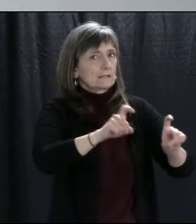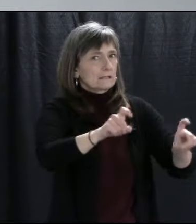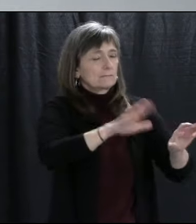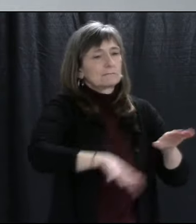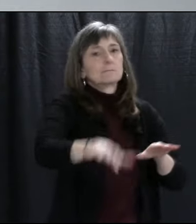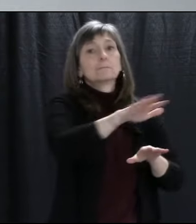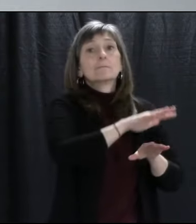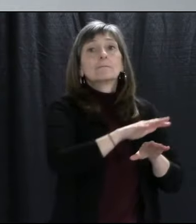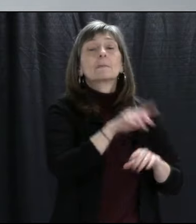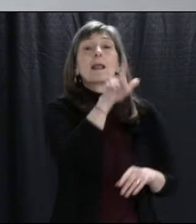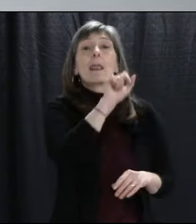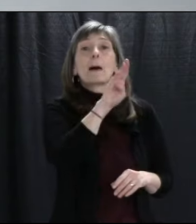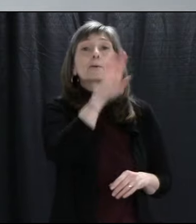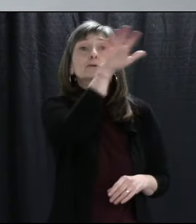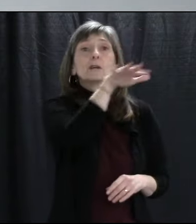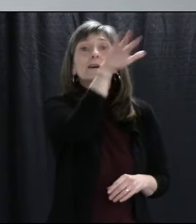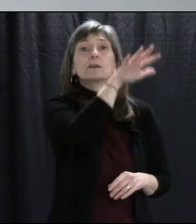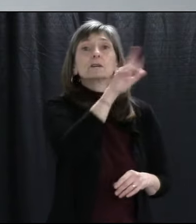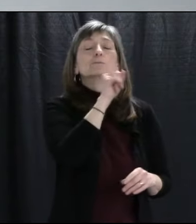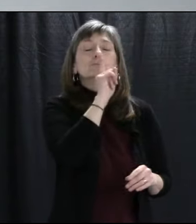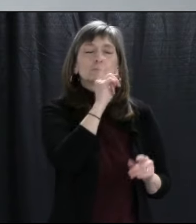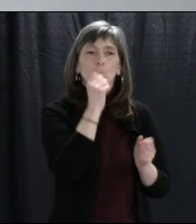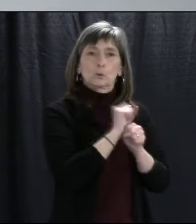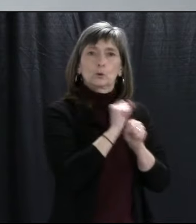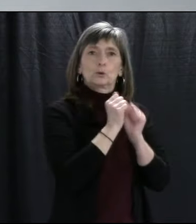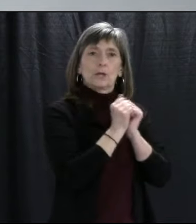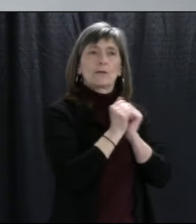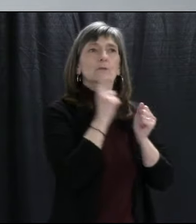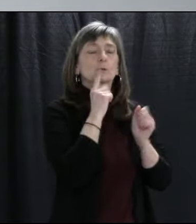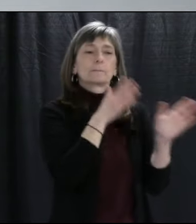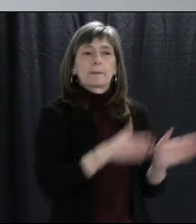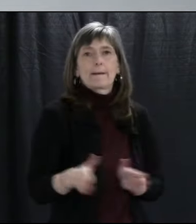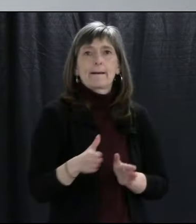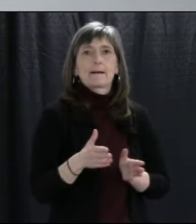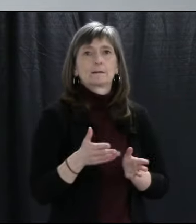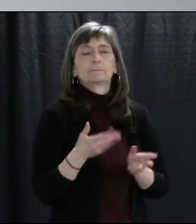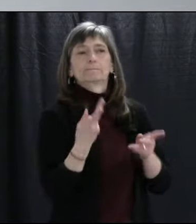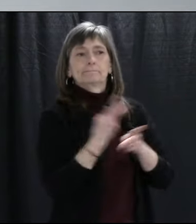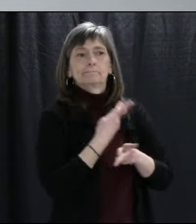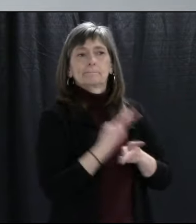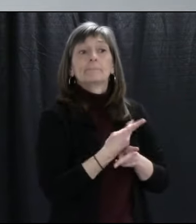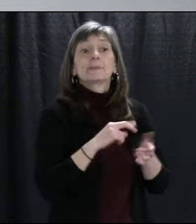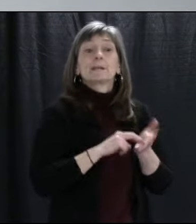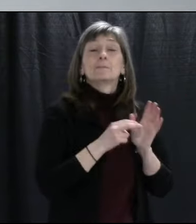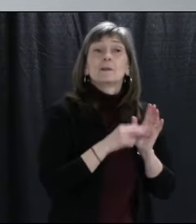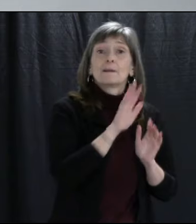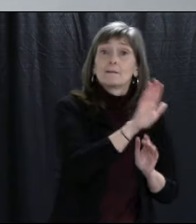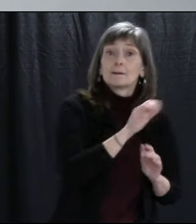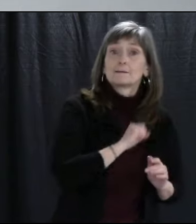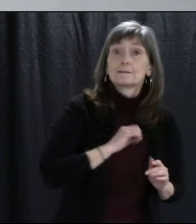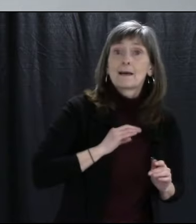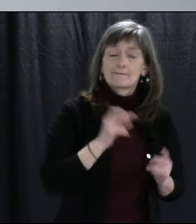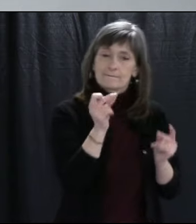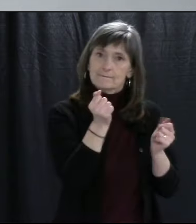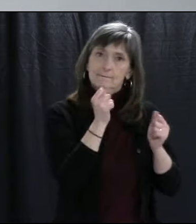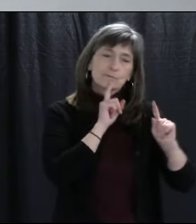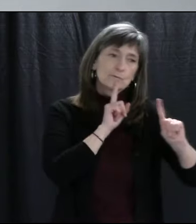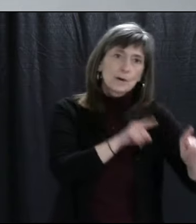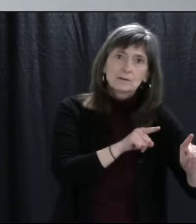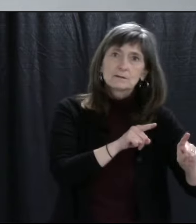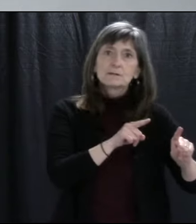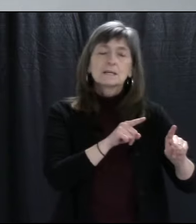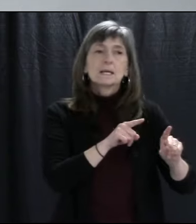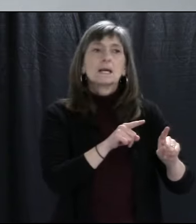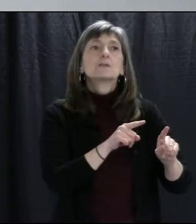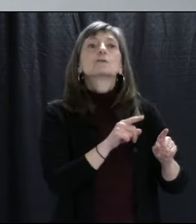working with us on planning for COVID-19. The planning they have in place enabled their staff to act quickly and helped reduce the risk